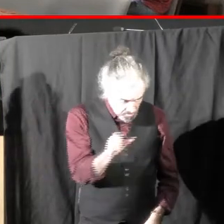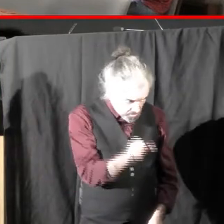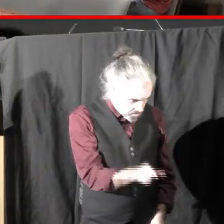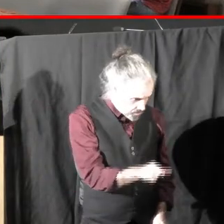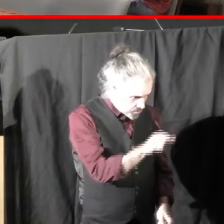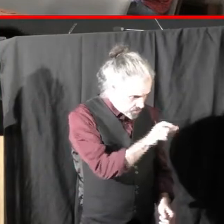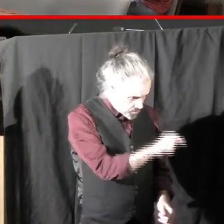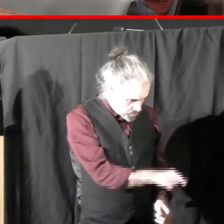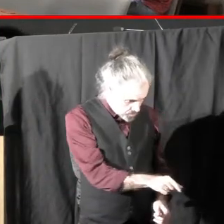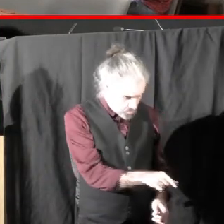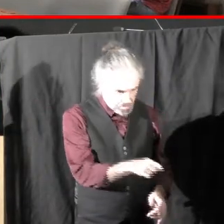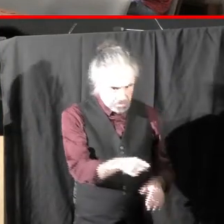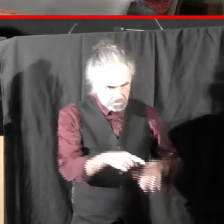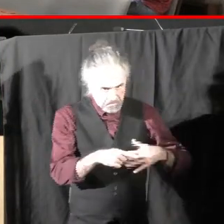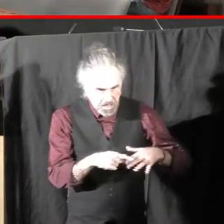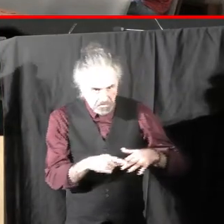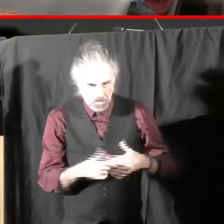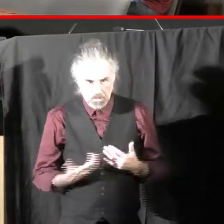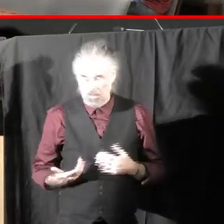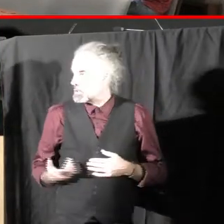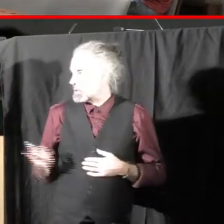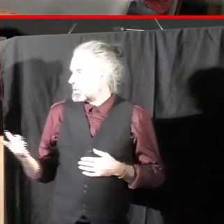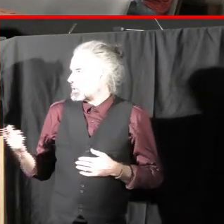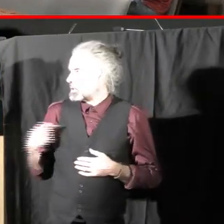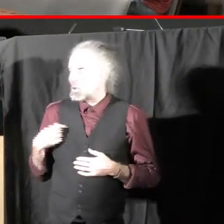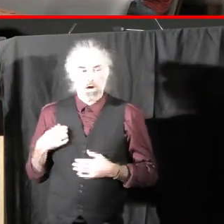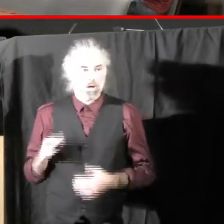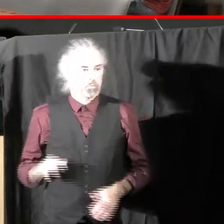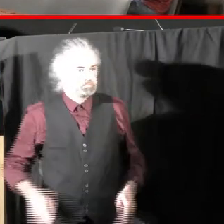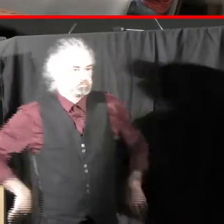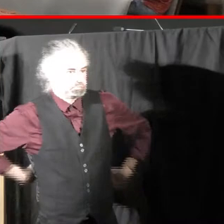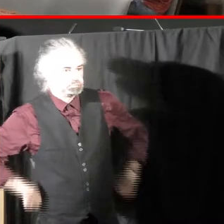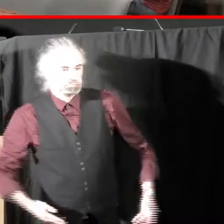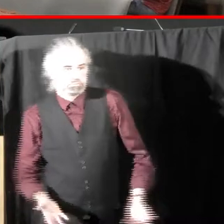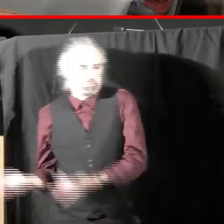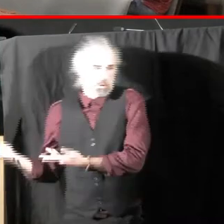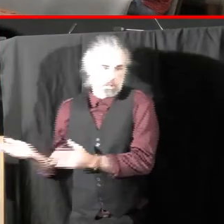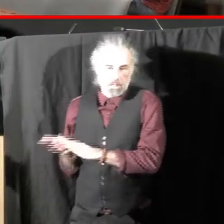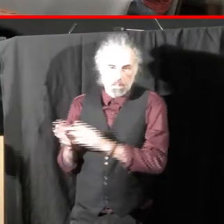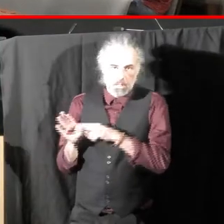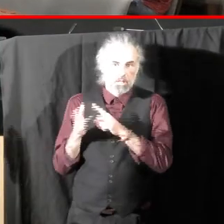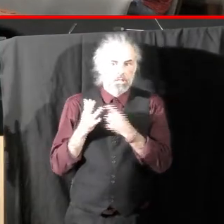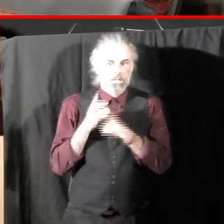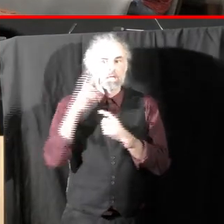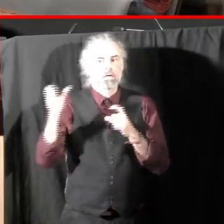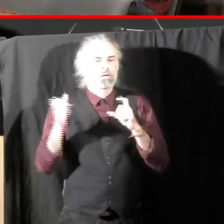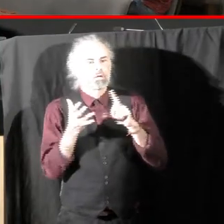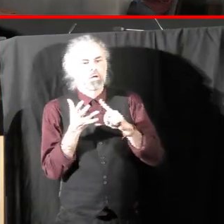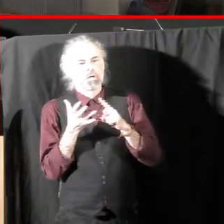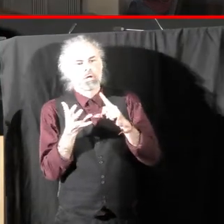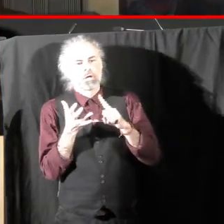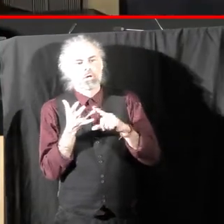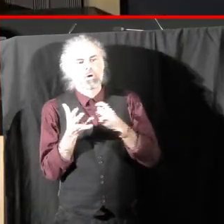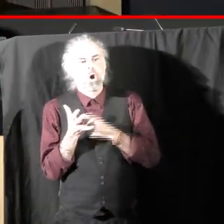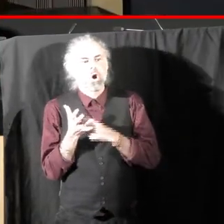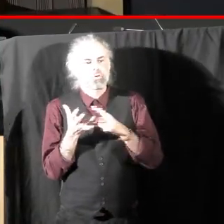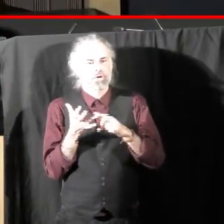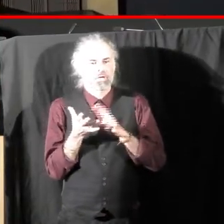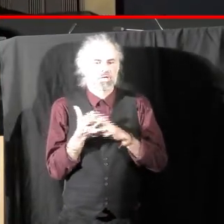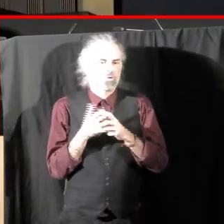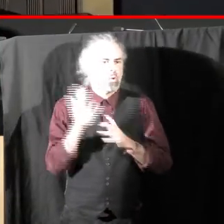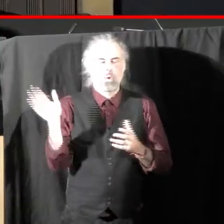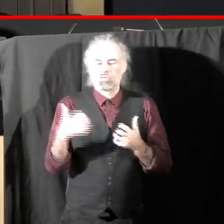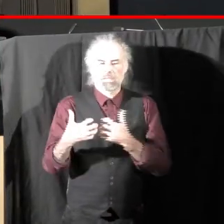passing? I guess that's a question for the mayor. I'm not a member of the town, so mayor? Well, according to the coroner, they were all separate and not